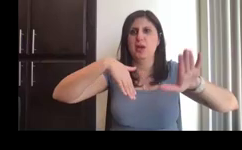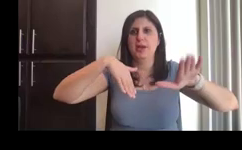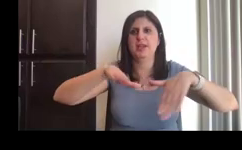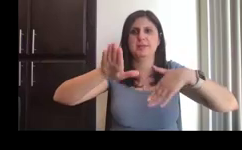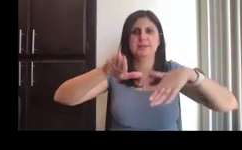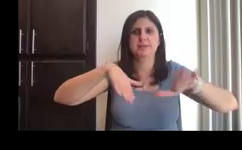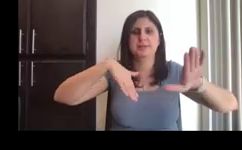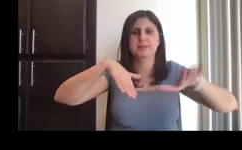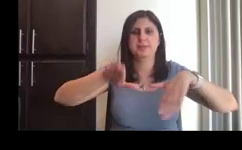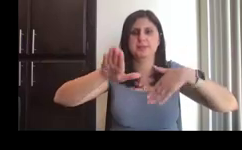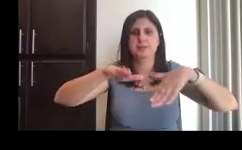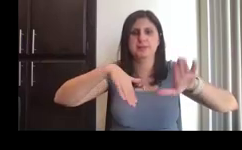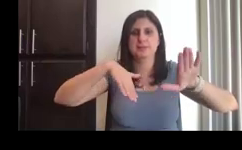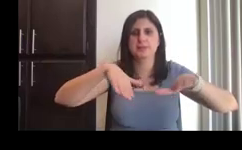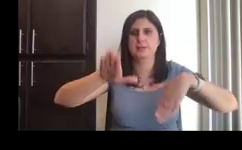Walk.